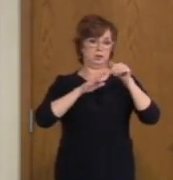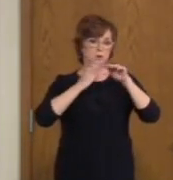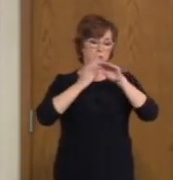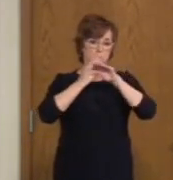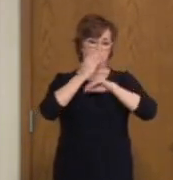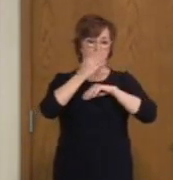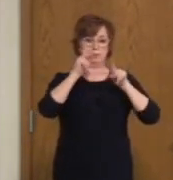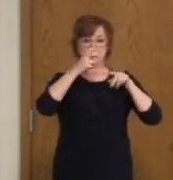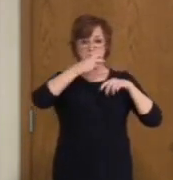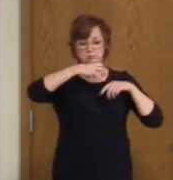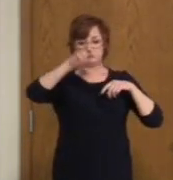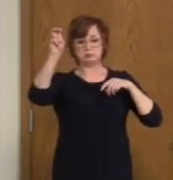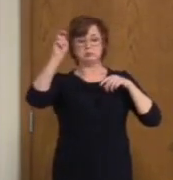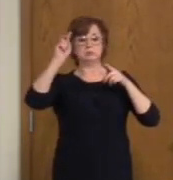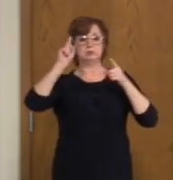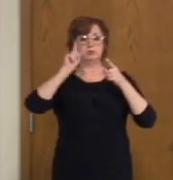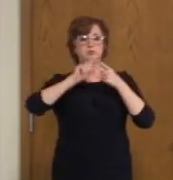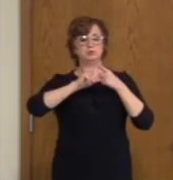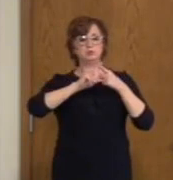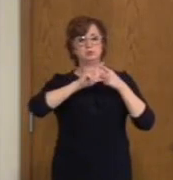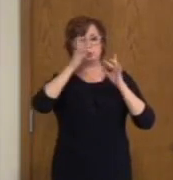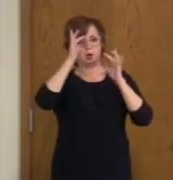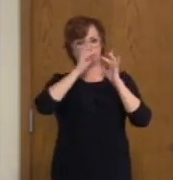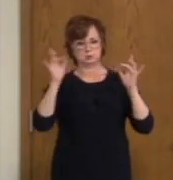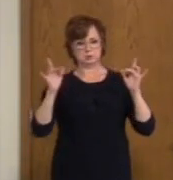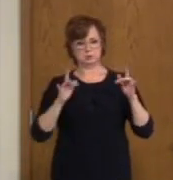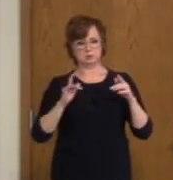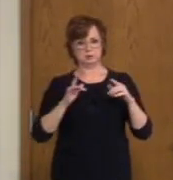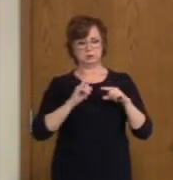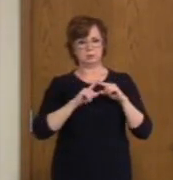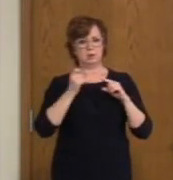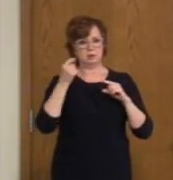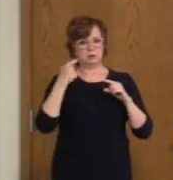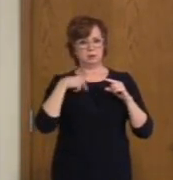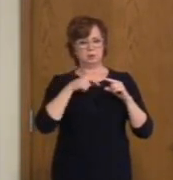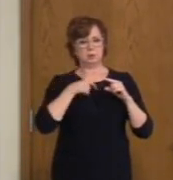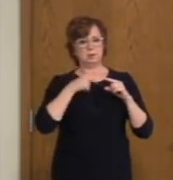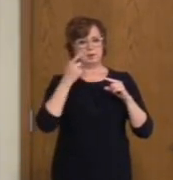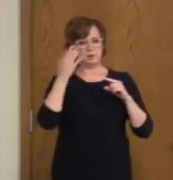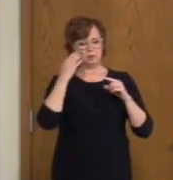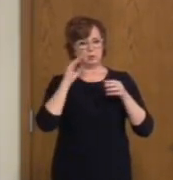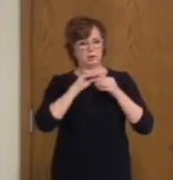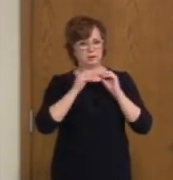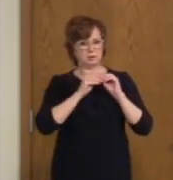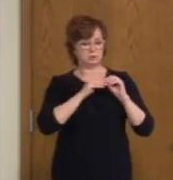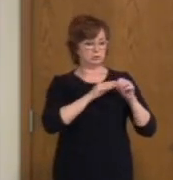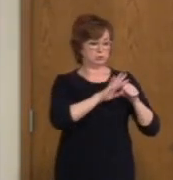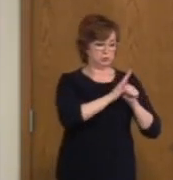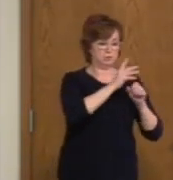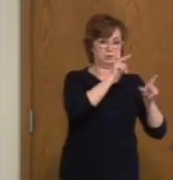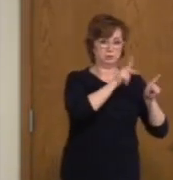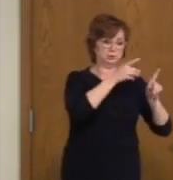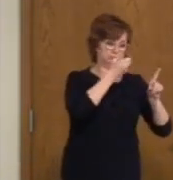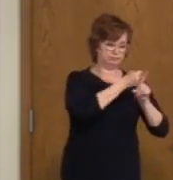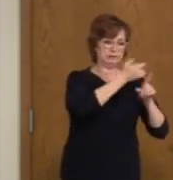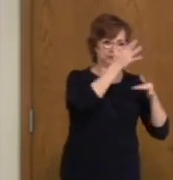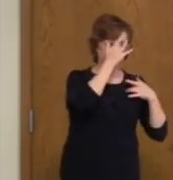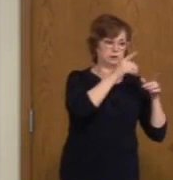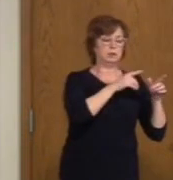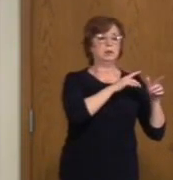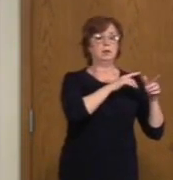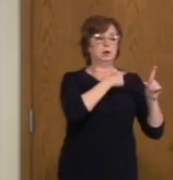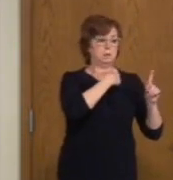lag behind new cases about 10 to 14 days, and our 7-day average right now is about 106 new cases, where are